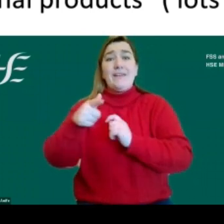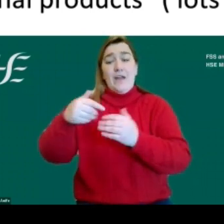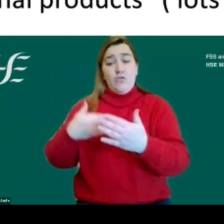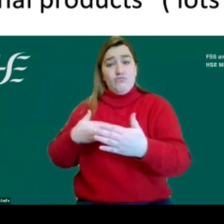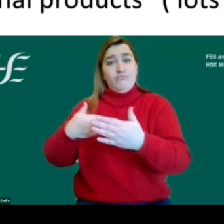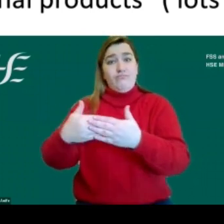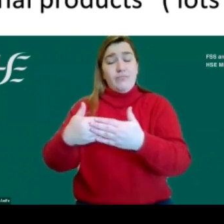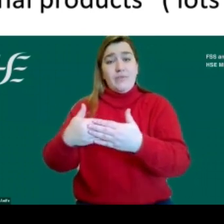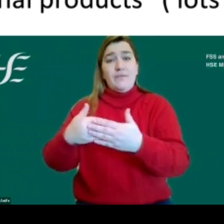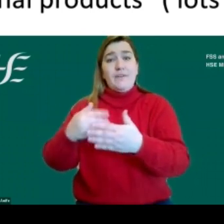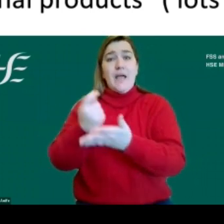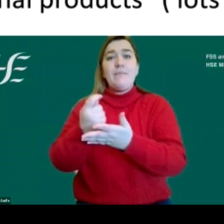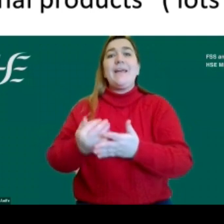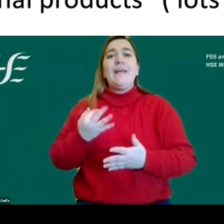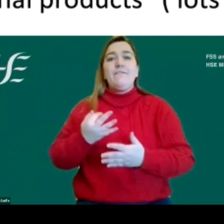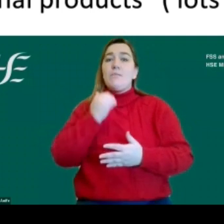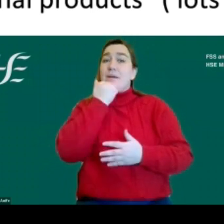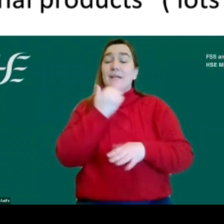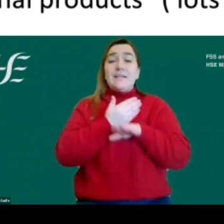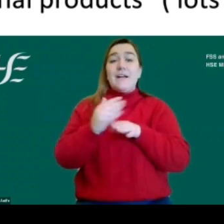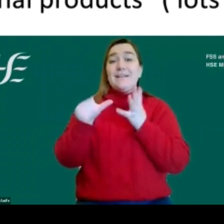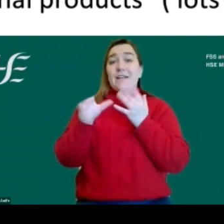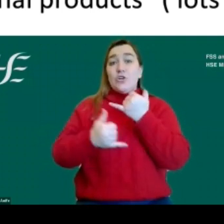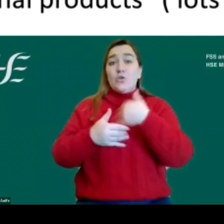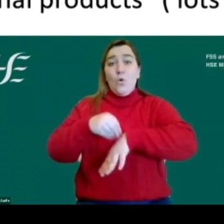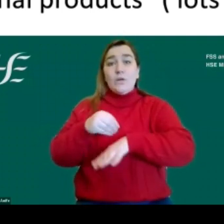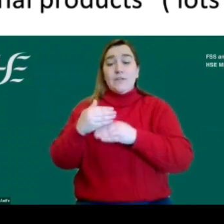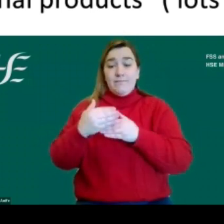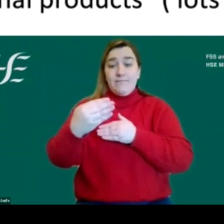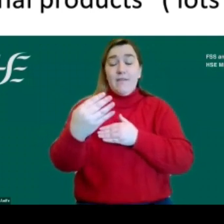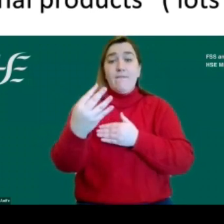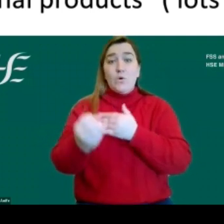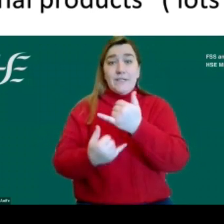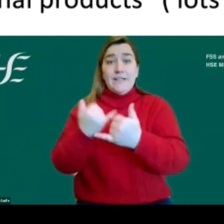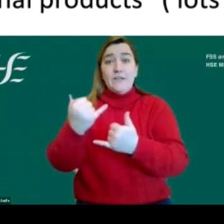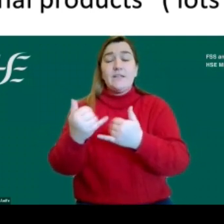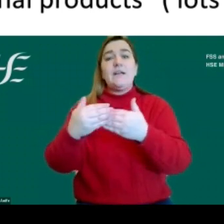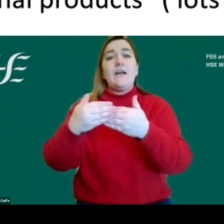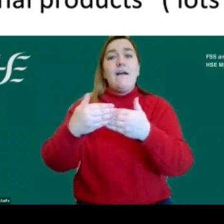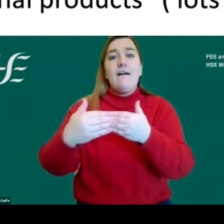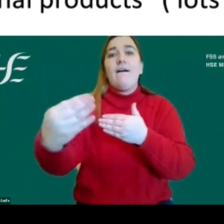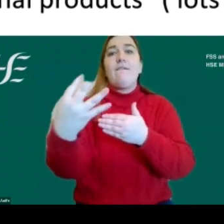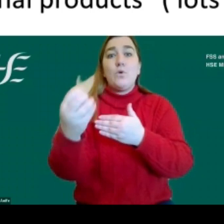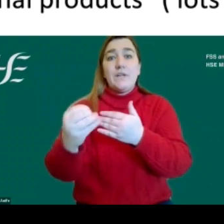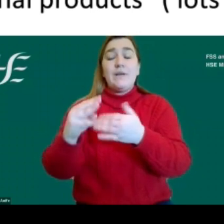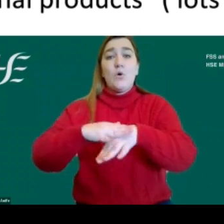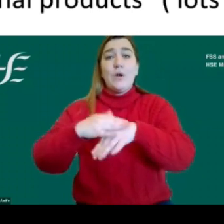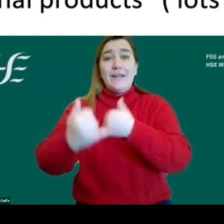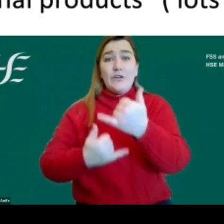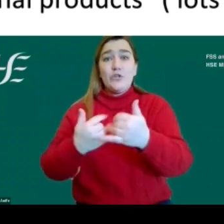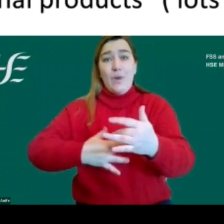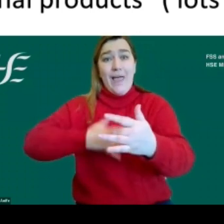period at 10 and it's gone at 50, you could have 40 more years, which is the same time that you were menstruating, that you have to be living.